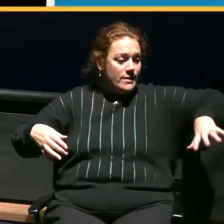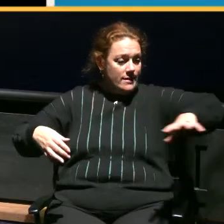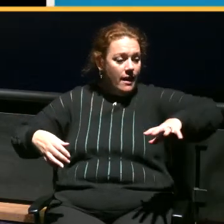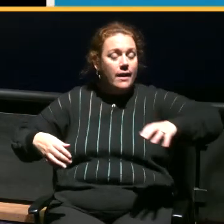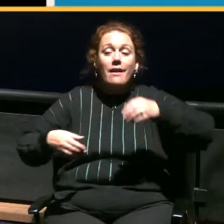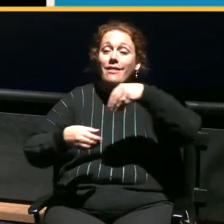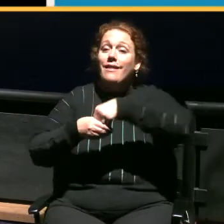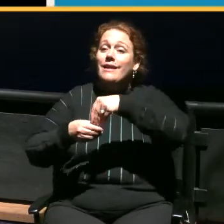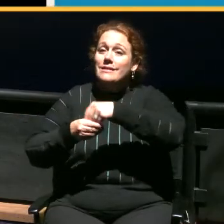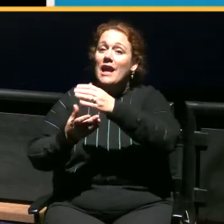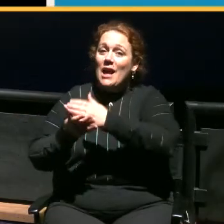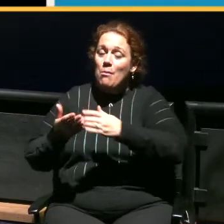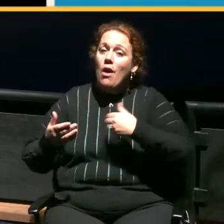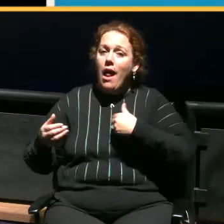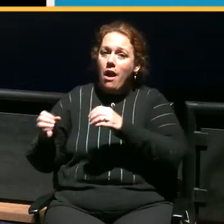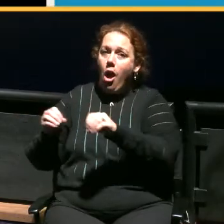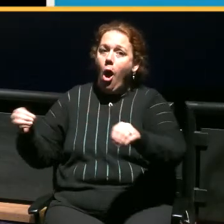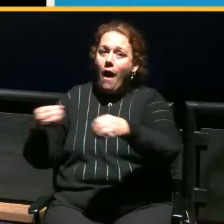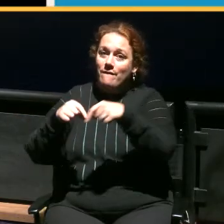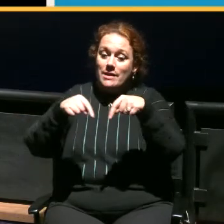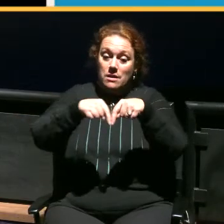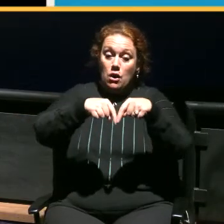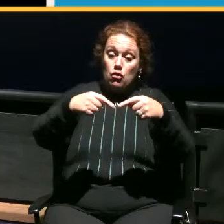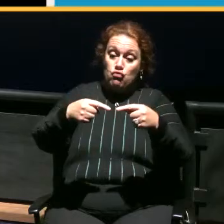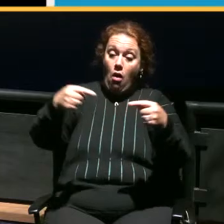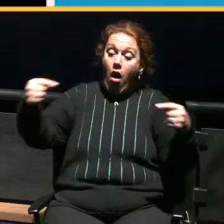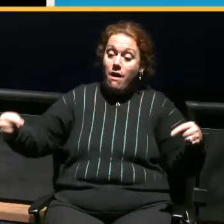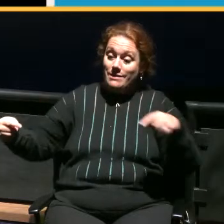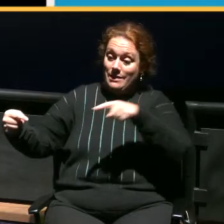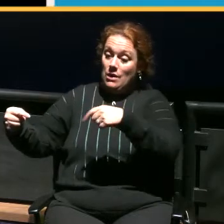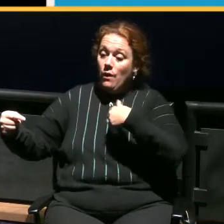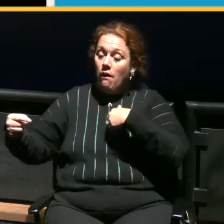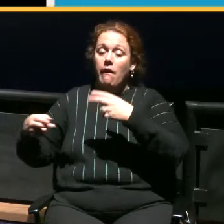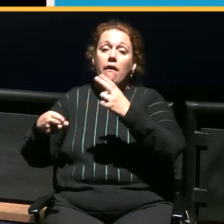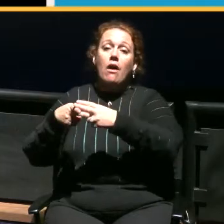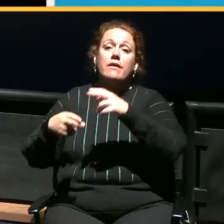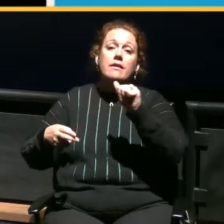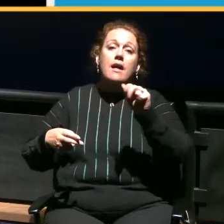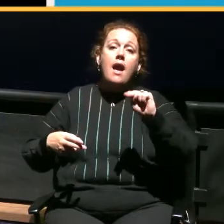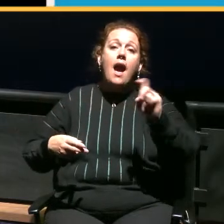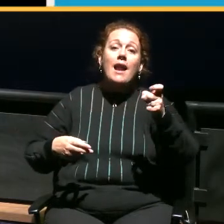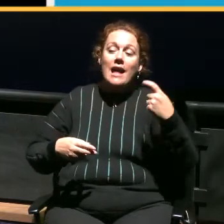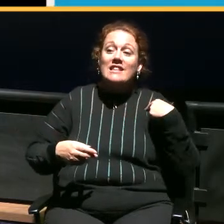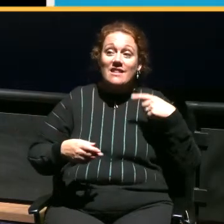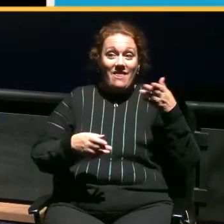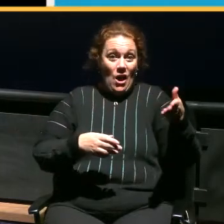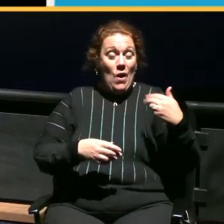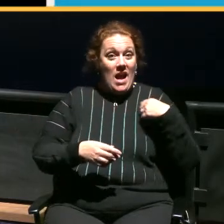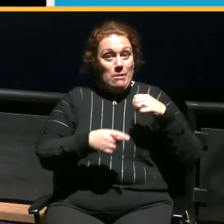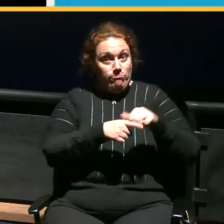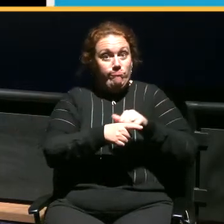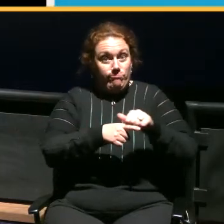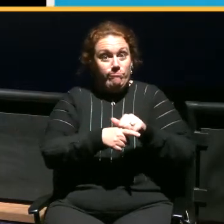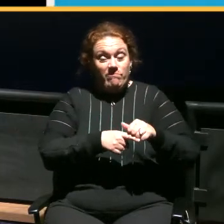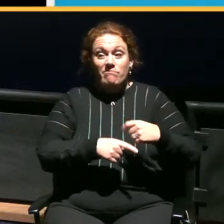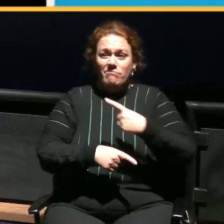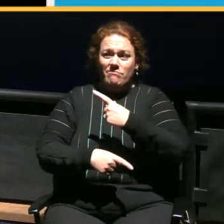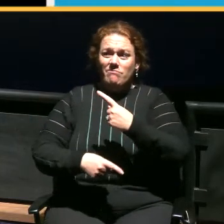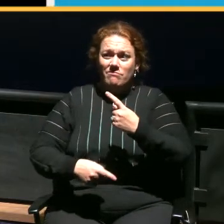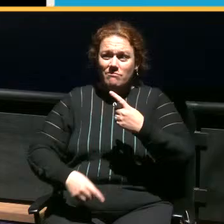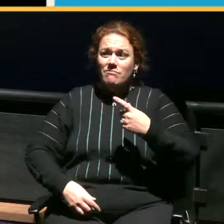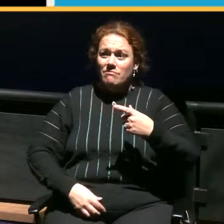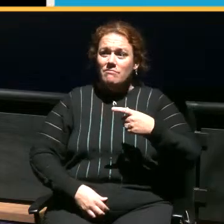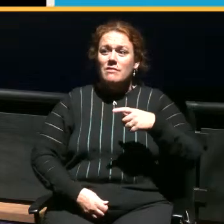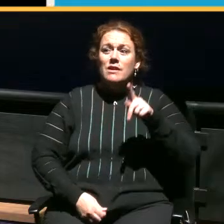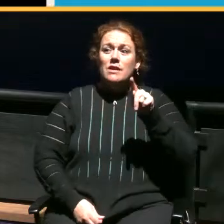the building, there was an office right across it. We called it the annex. And there I am practicing with this. This is a tool we